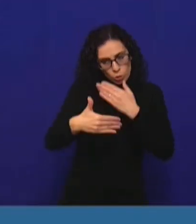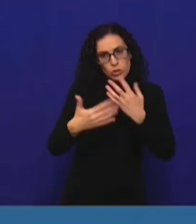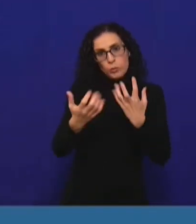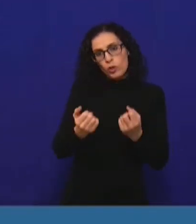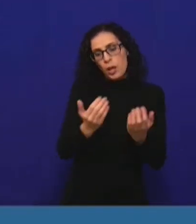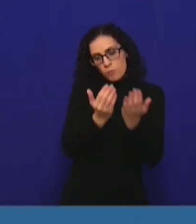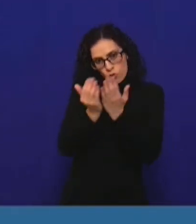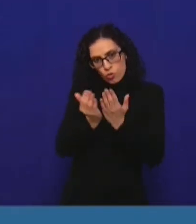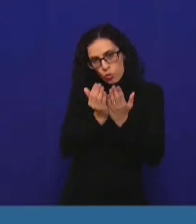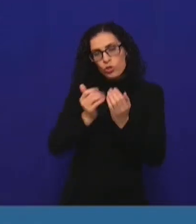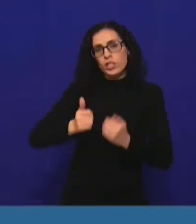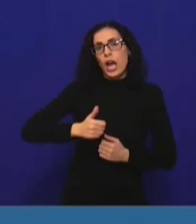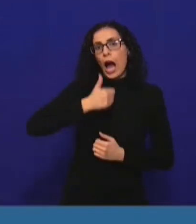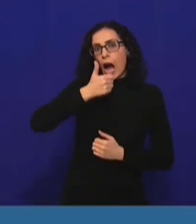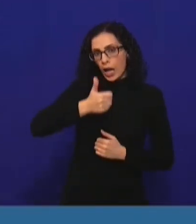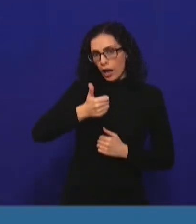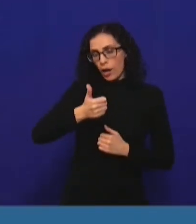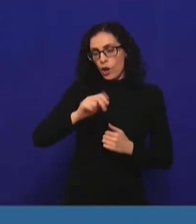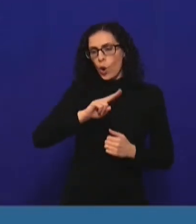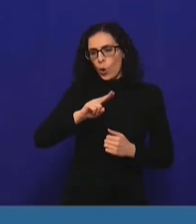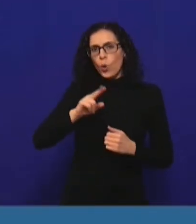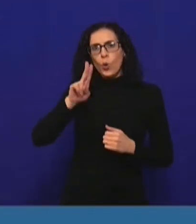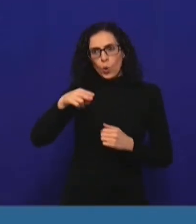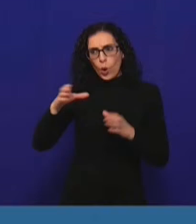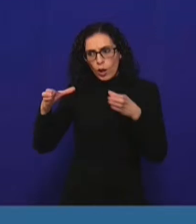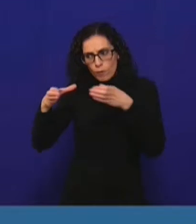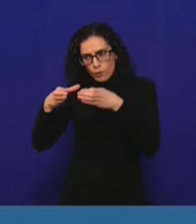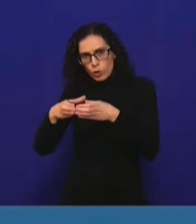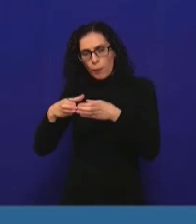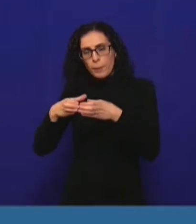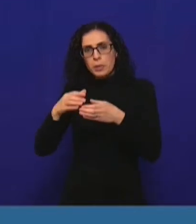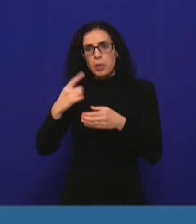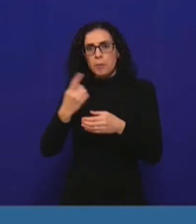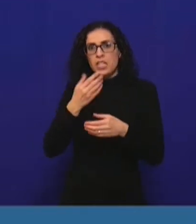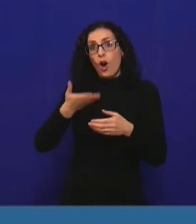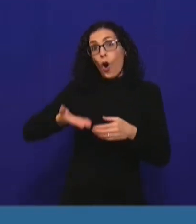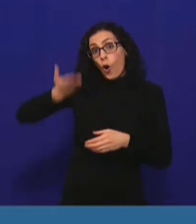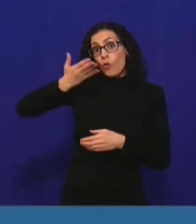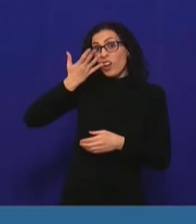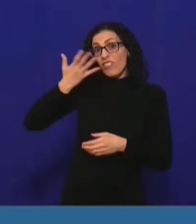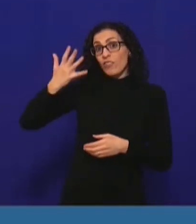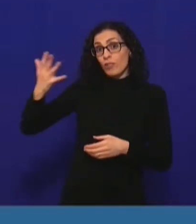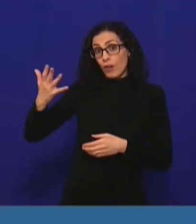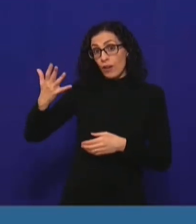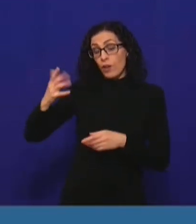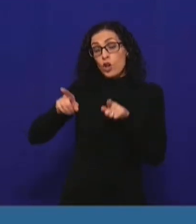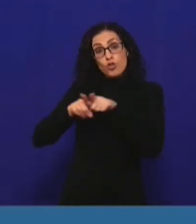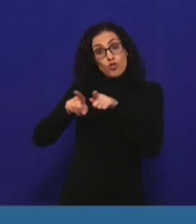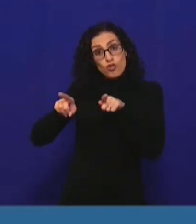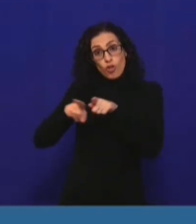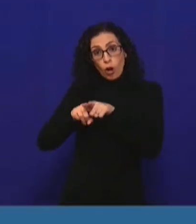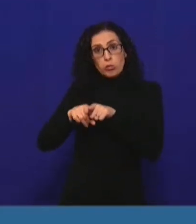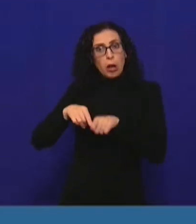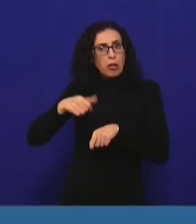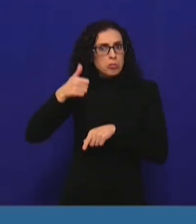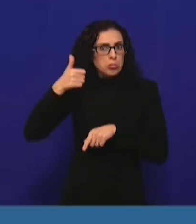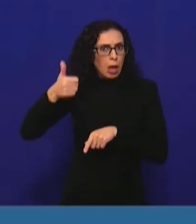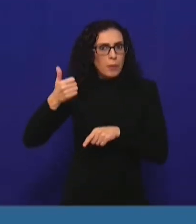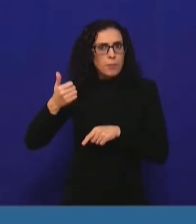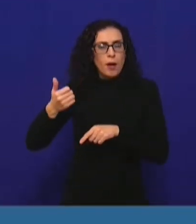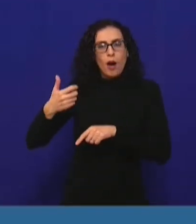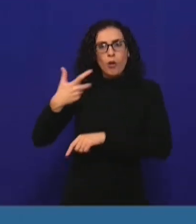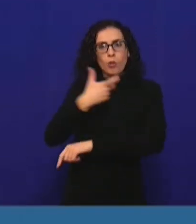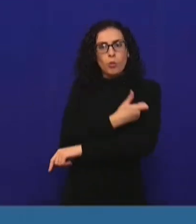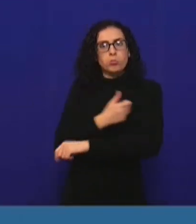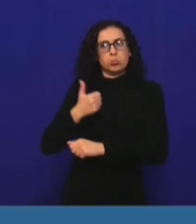fejn juri li inti anka f'gruppi ta' etajiet ikbar ikun hemm ukoll l-istudji li juru li din għandha efficacy għolja